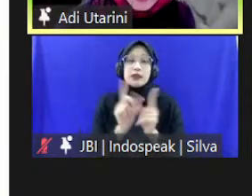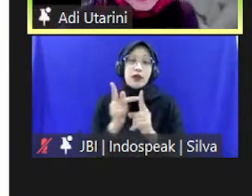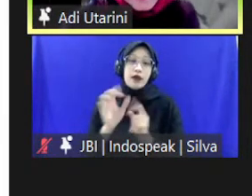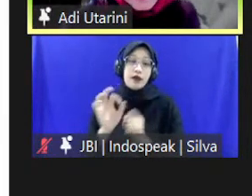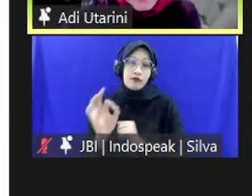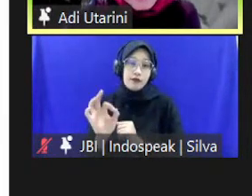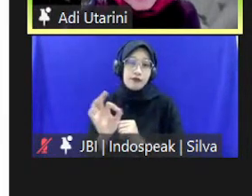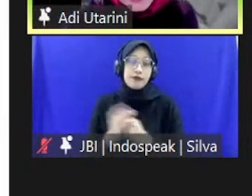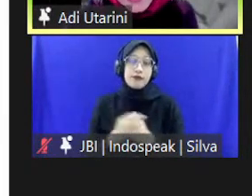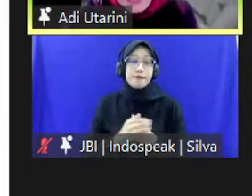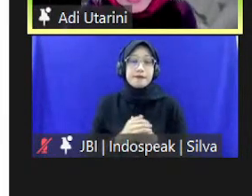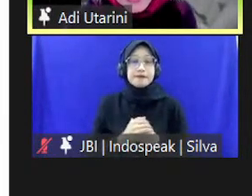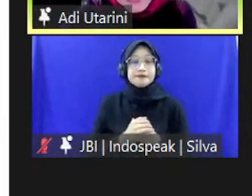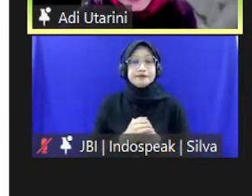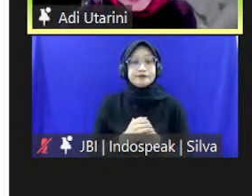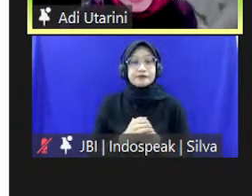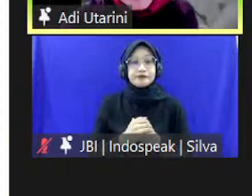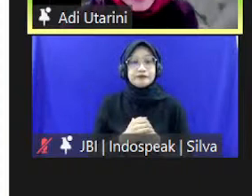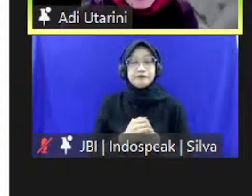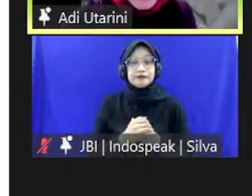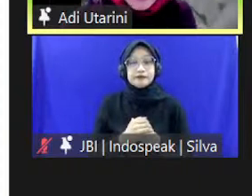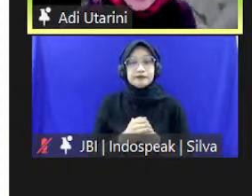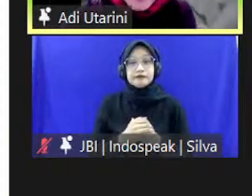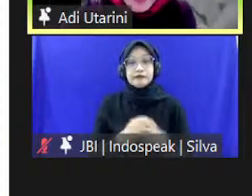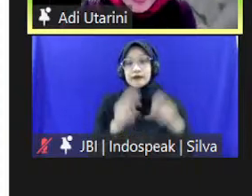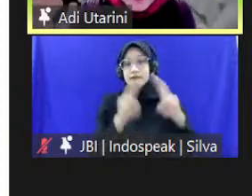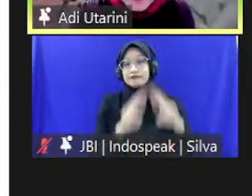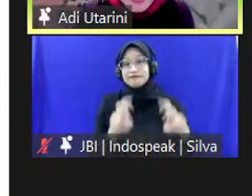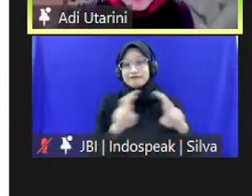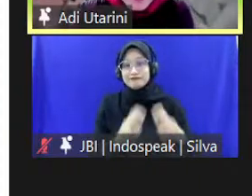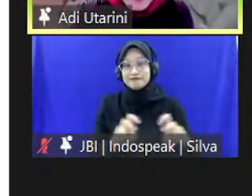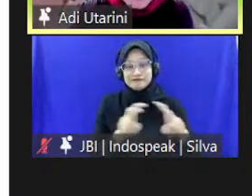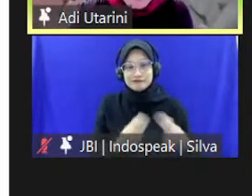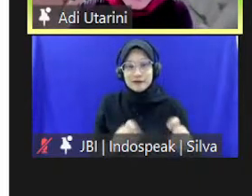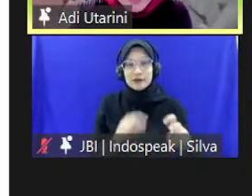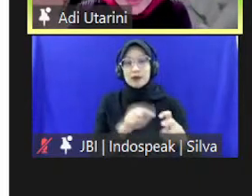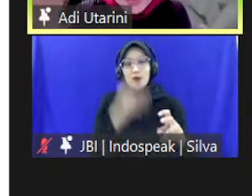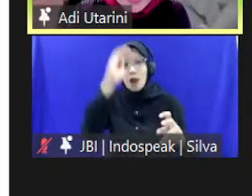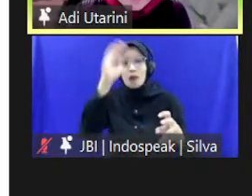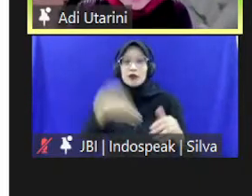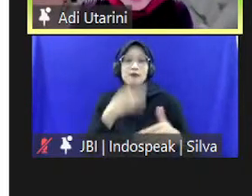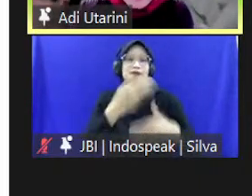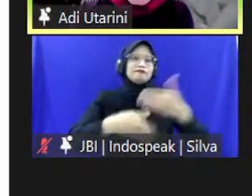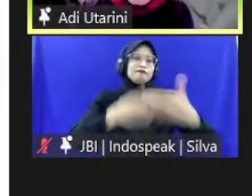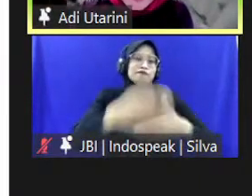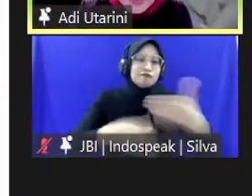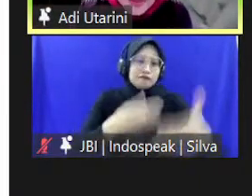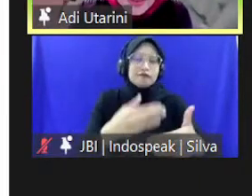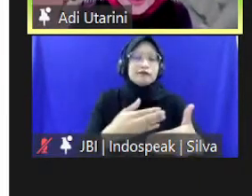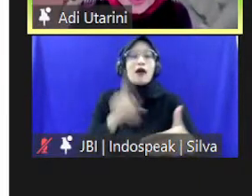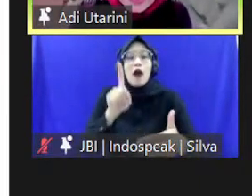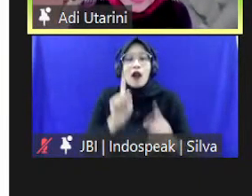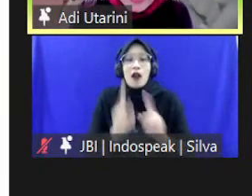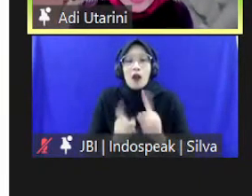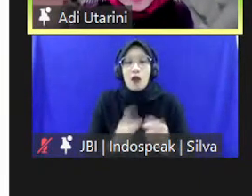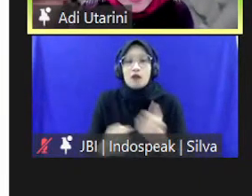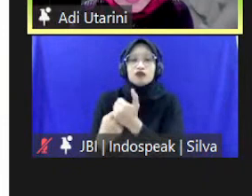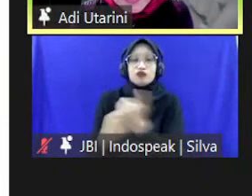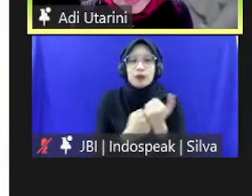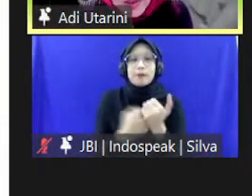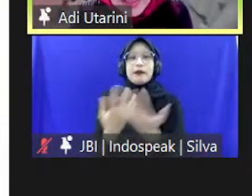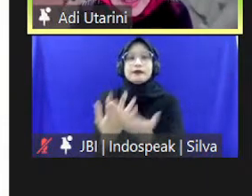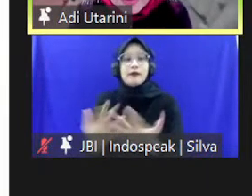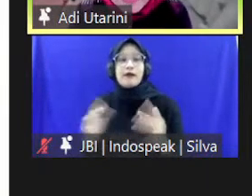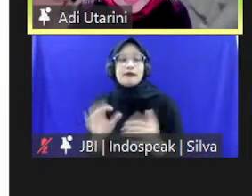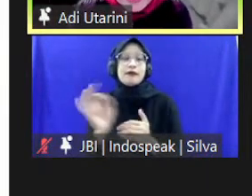The journey in this study would be impossible without great support from the community, from the local stakeholders, our